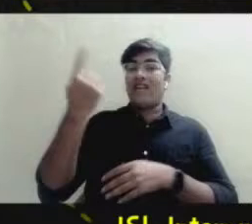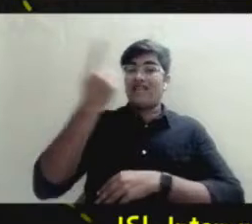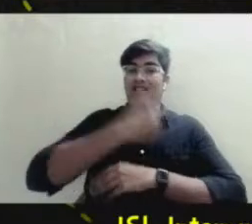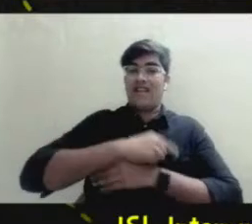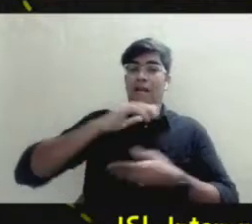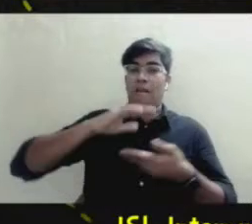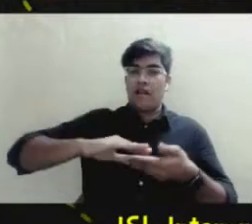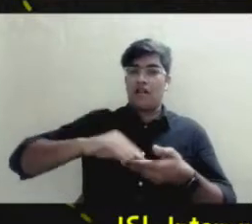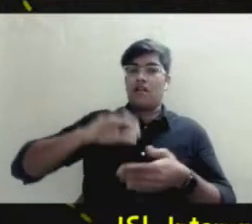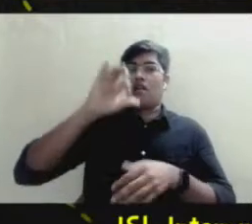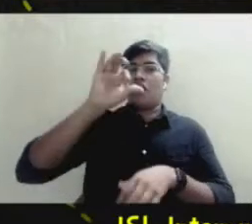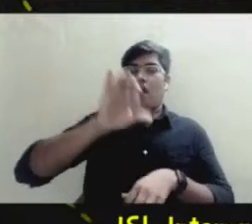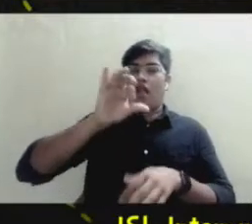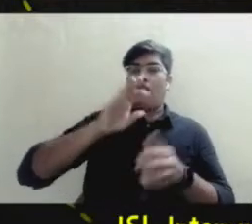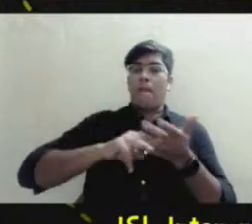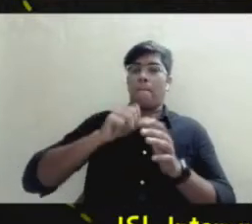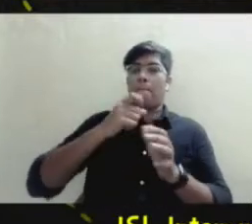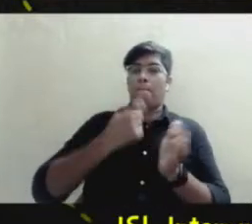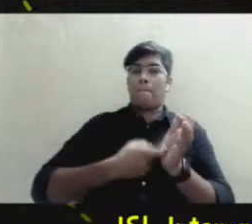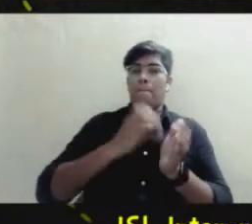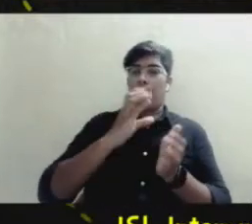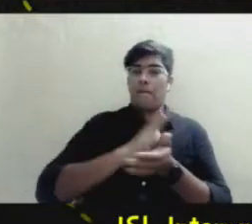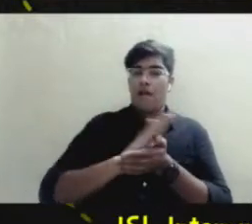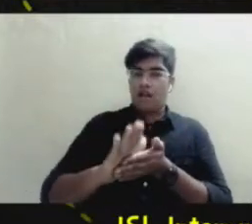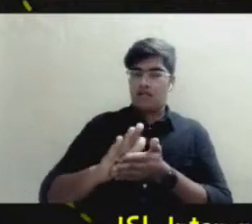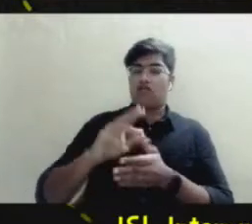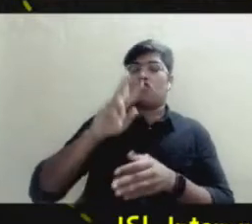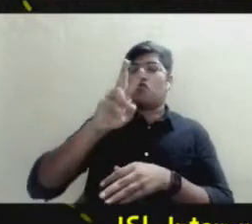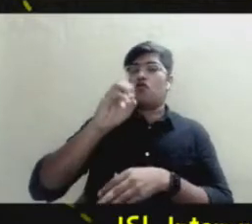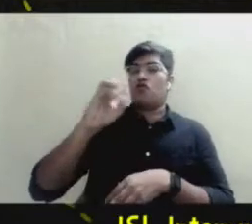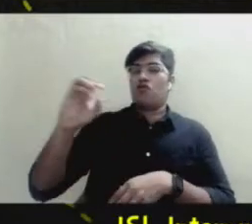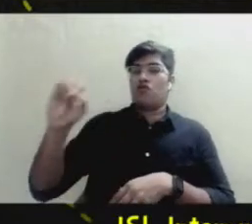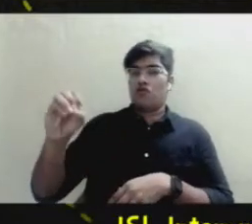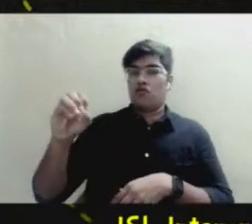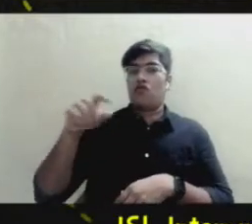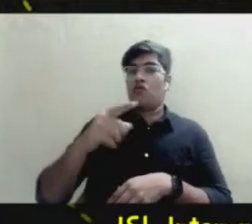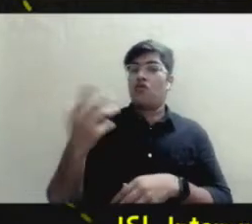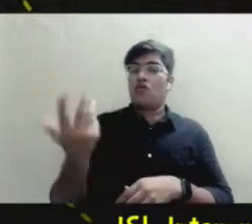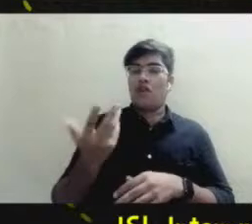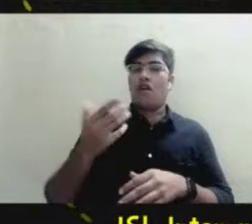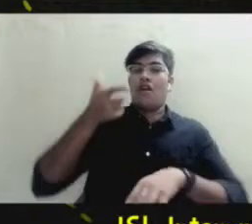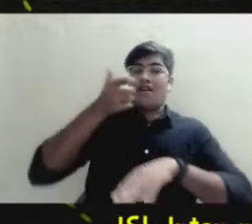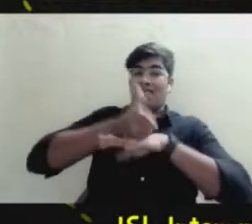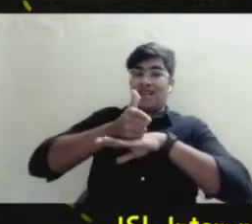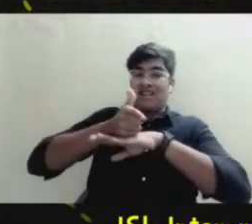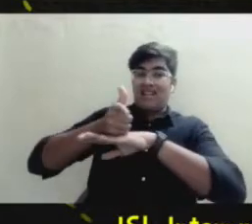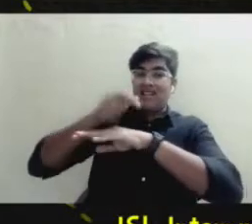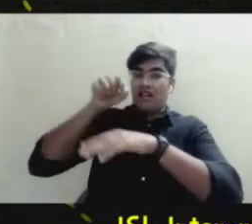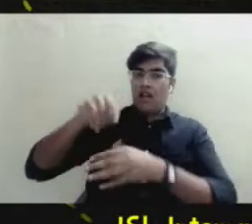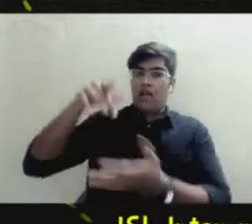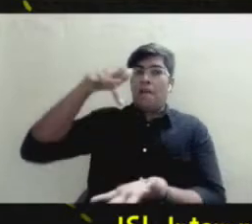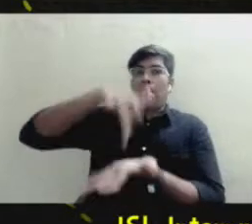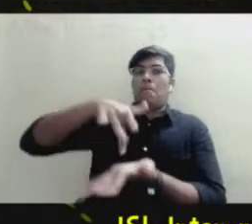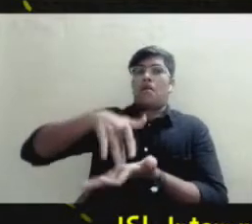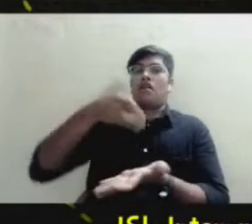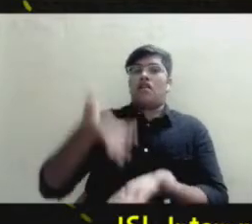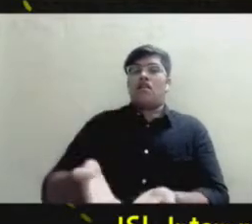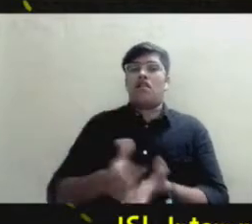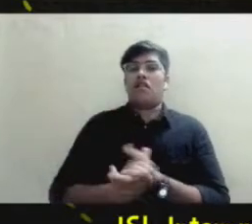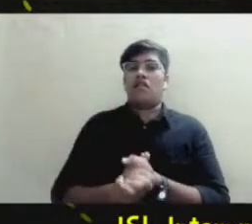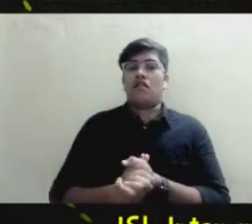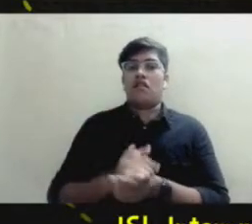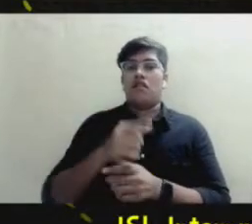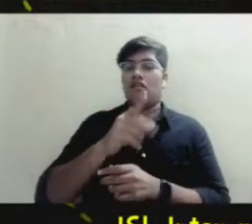9th March 2000. It was right in the middle of recording Manke Manjire. And so I had